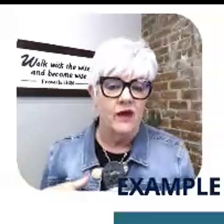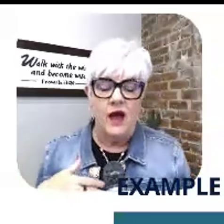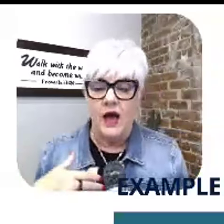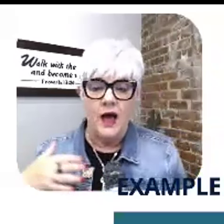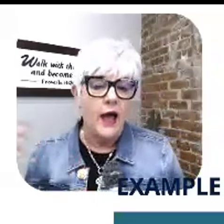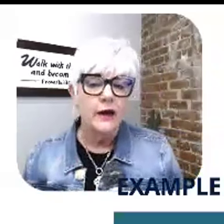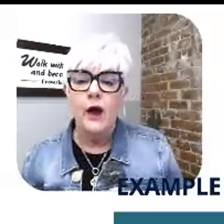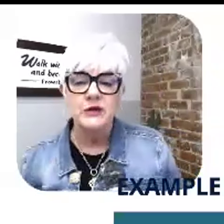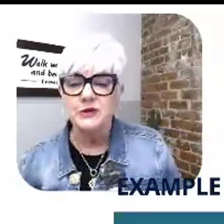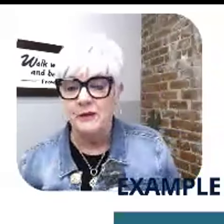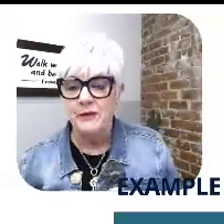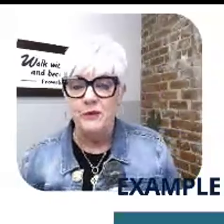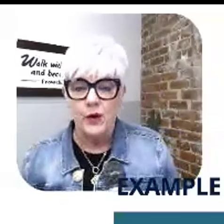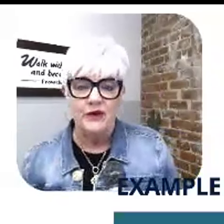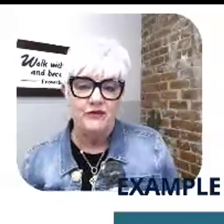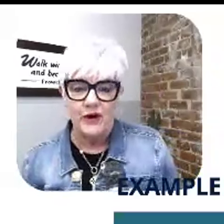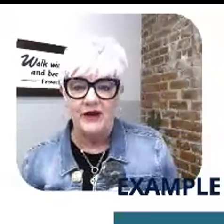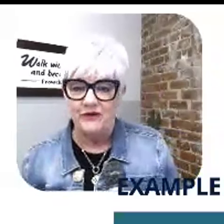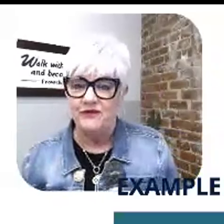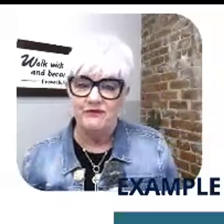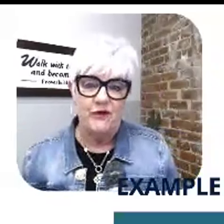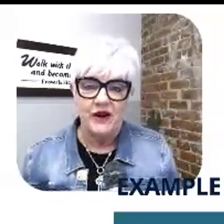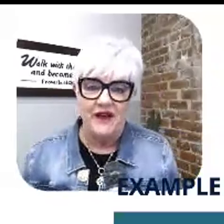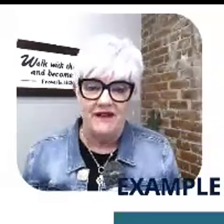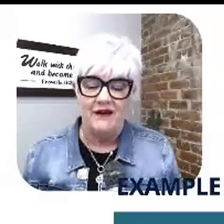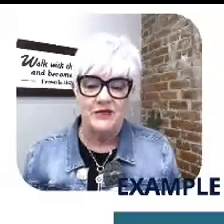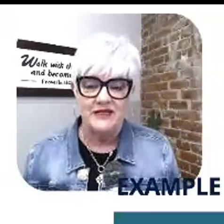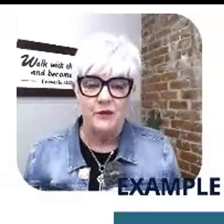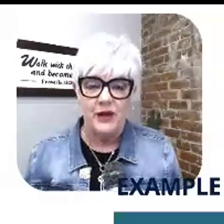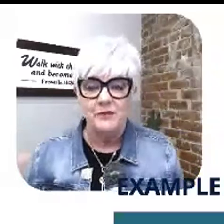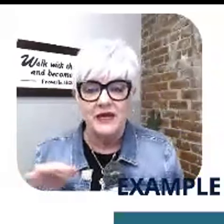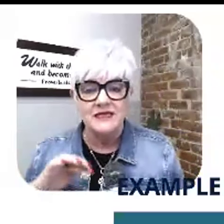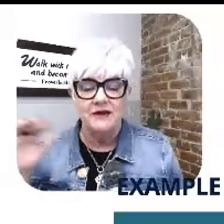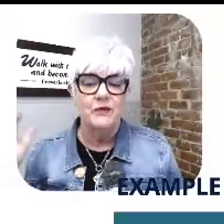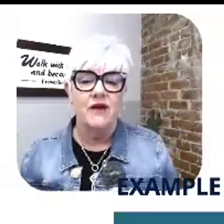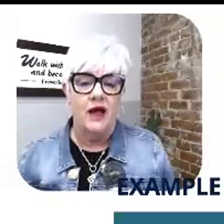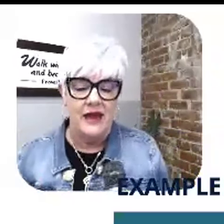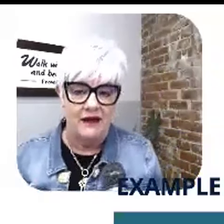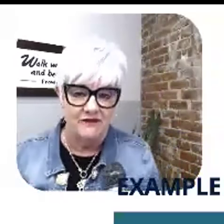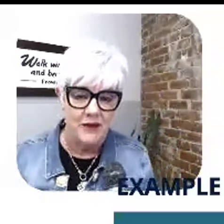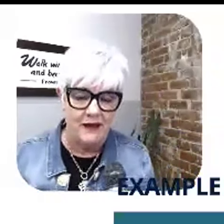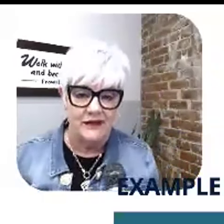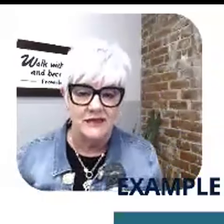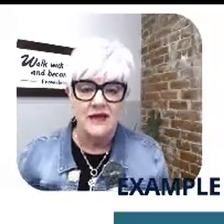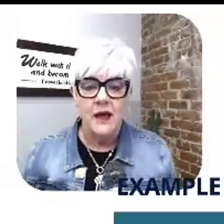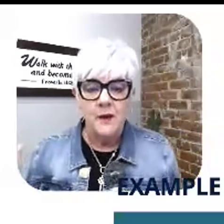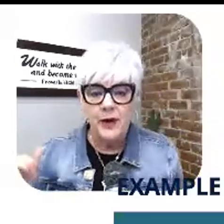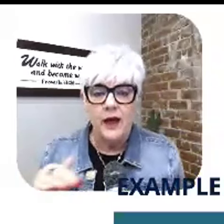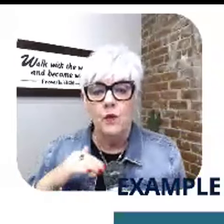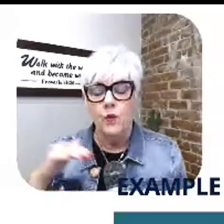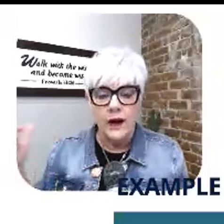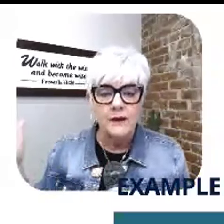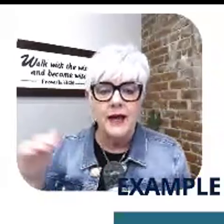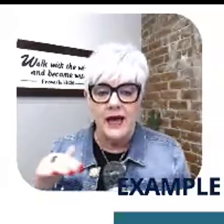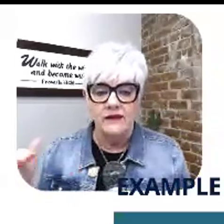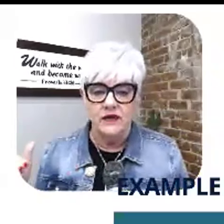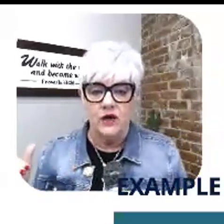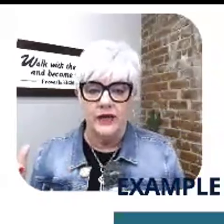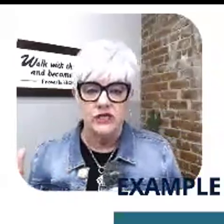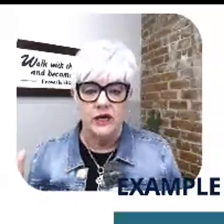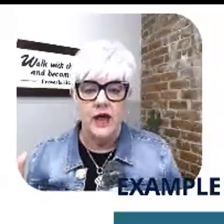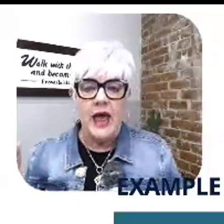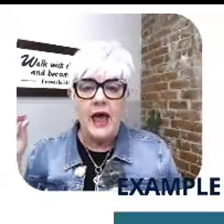life? I don't always recommend more than 40 or 45 hours in a week, because then we've gotten out of balance. But where am I at in